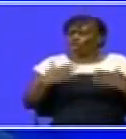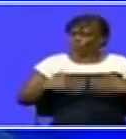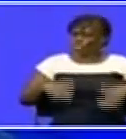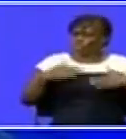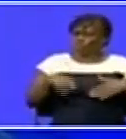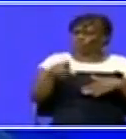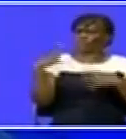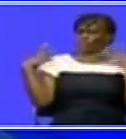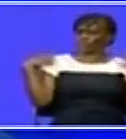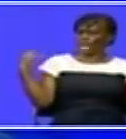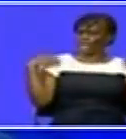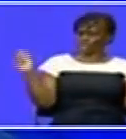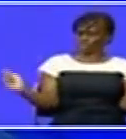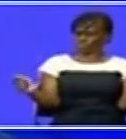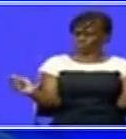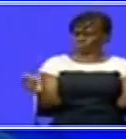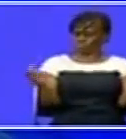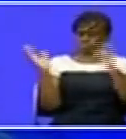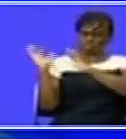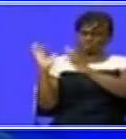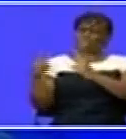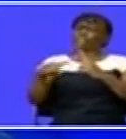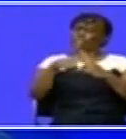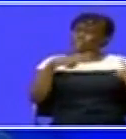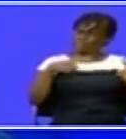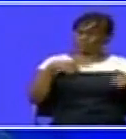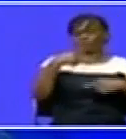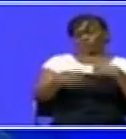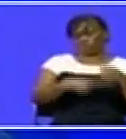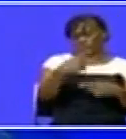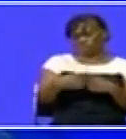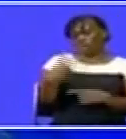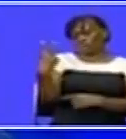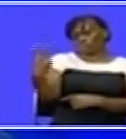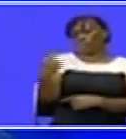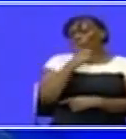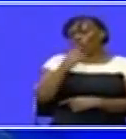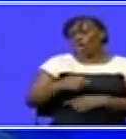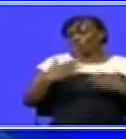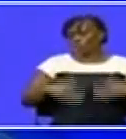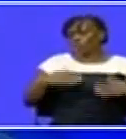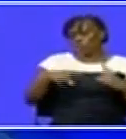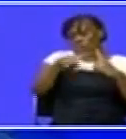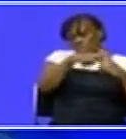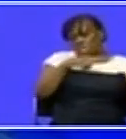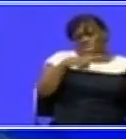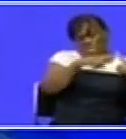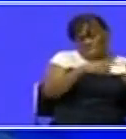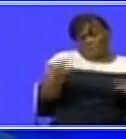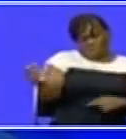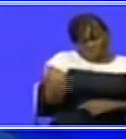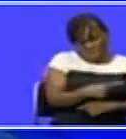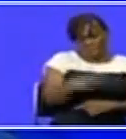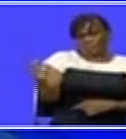accused of practicing witchcraft in Kilifi, the killings still rage on. At least two senior citizens are killed in Kilifi County every